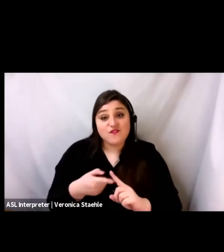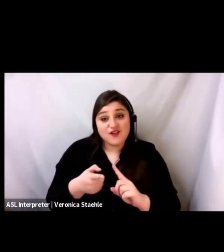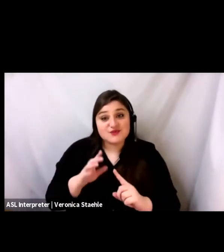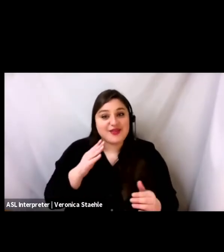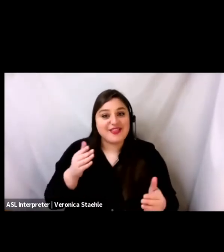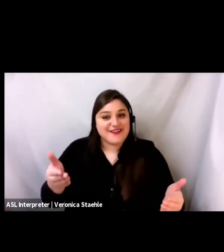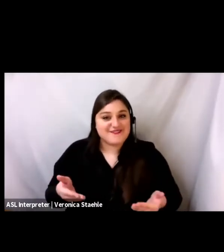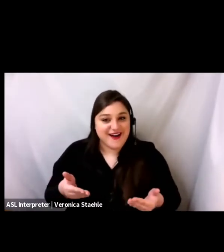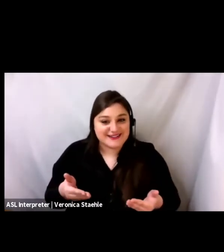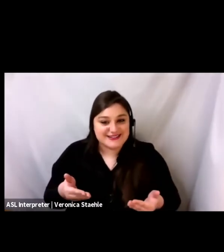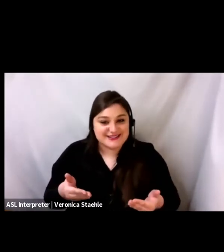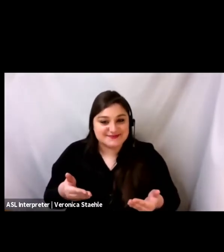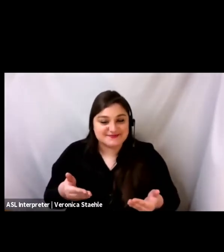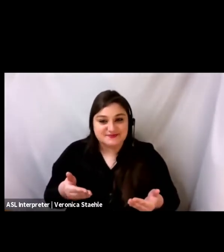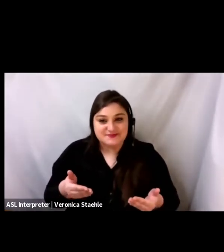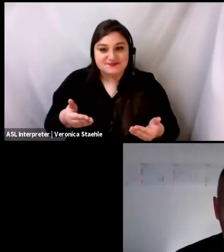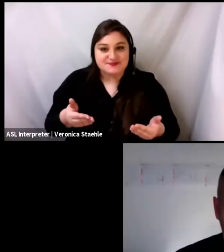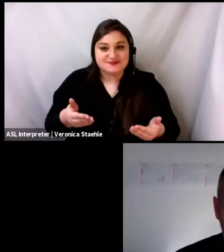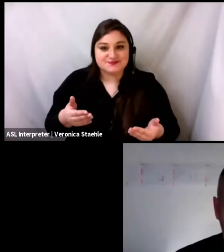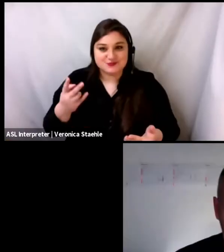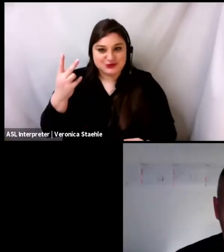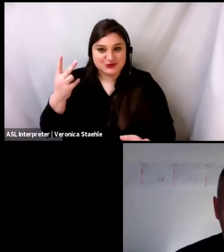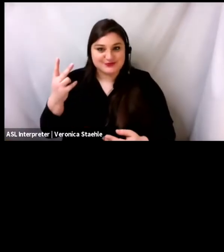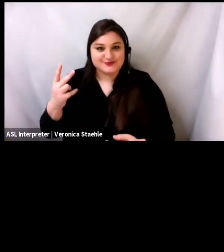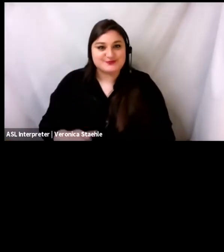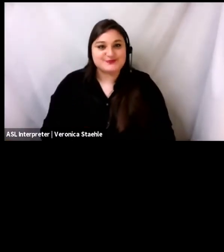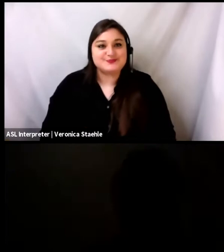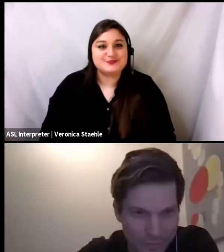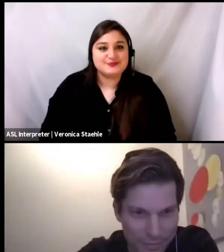Ari Block and Joris Lenman to the stage.